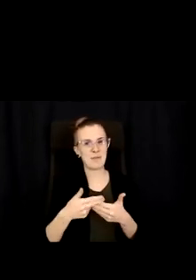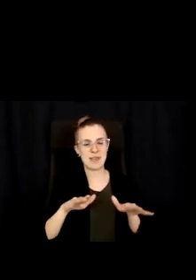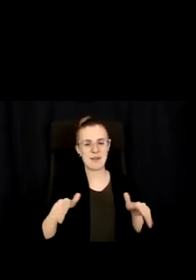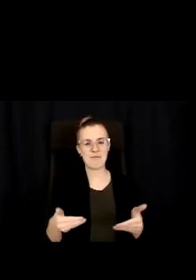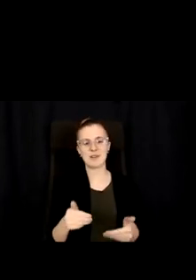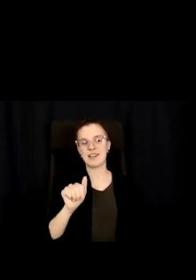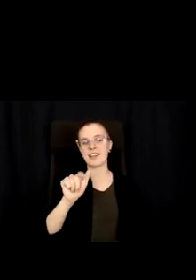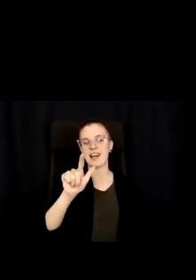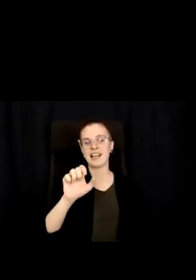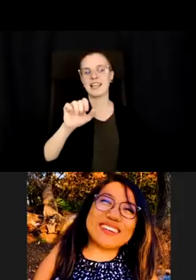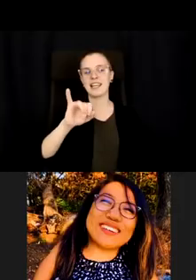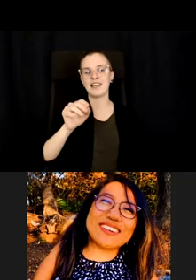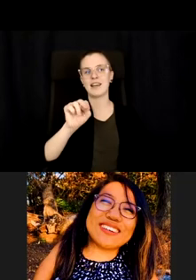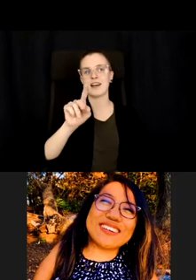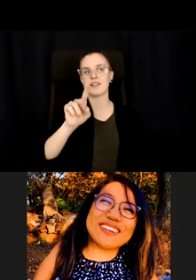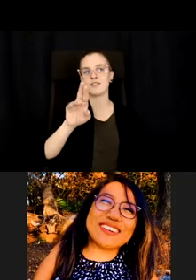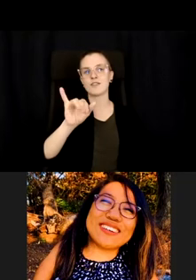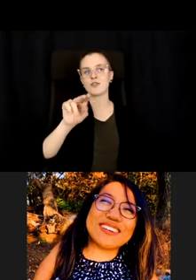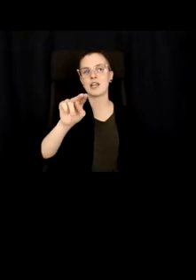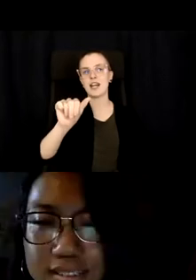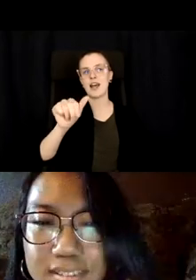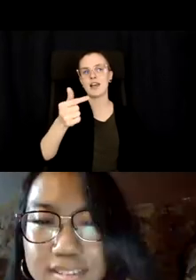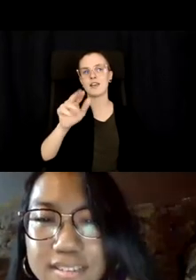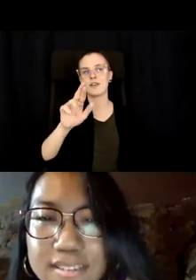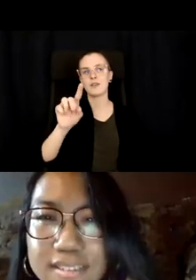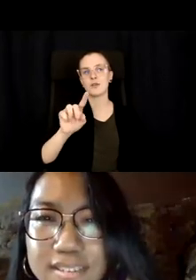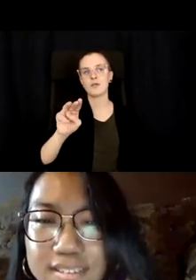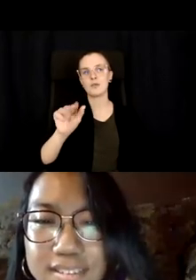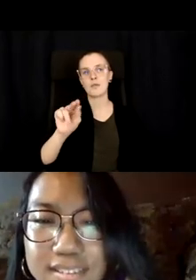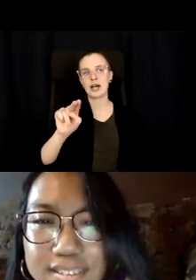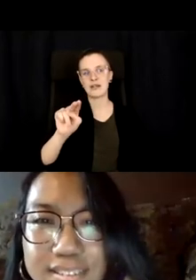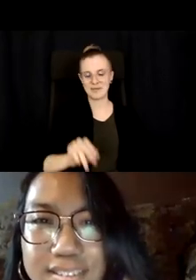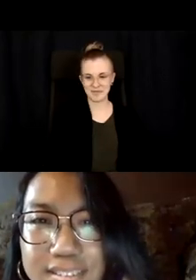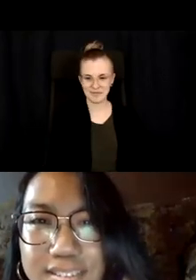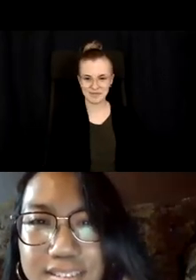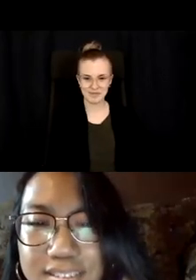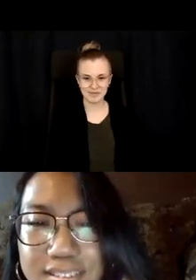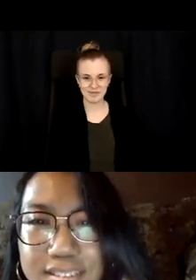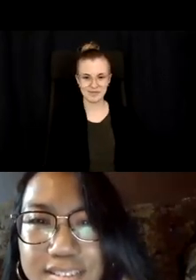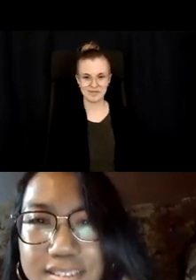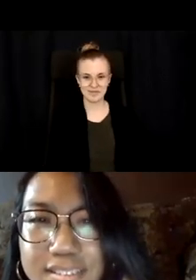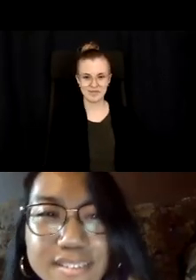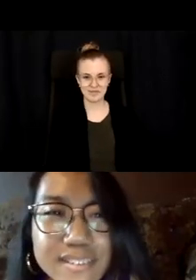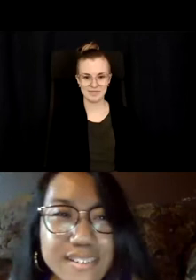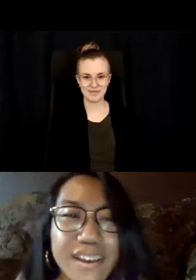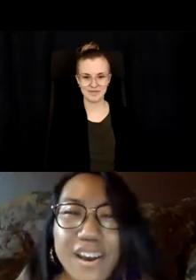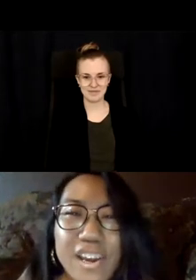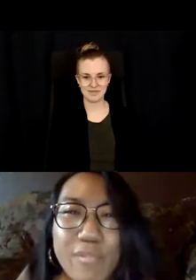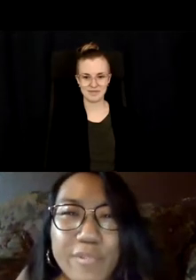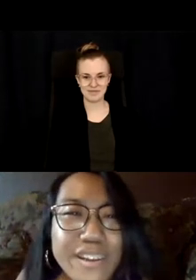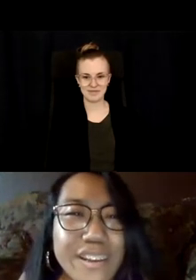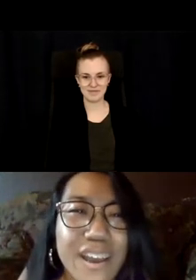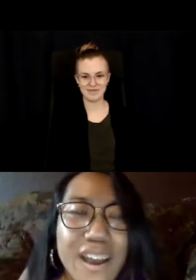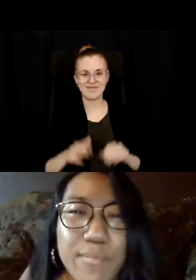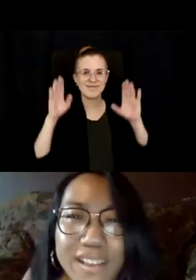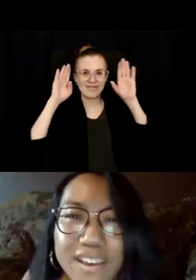Guzman. Smiling picture of her standing in front of the Capitol. She's in her wheelchair. Hi,